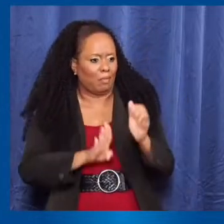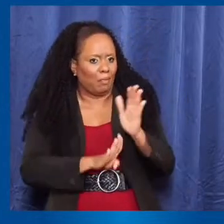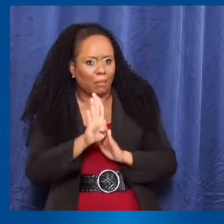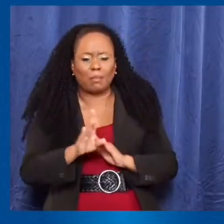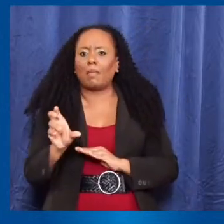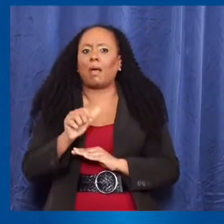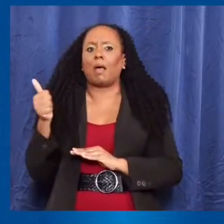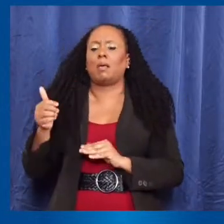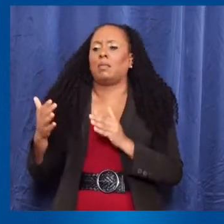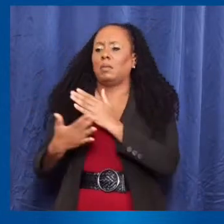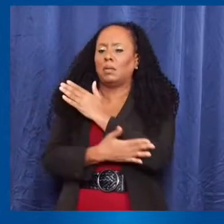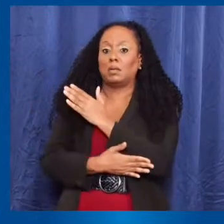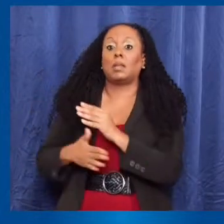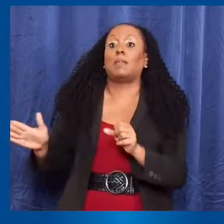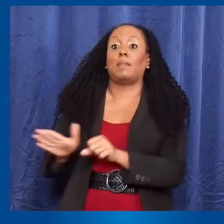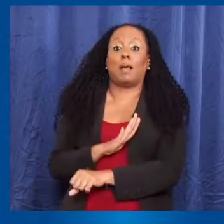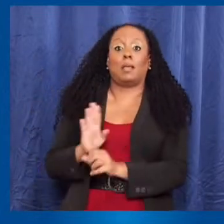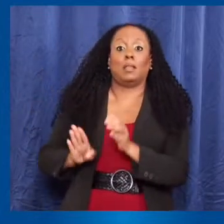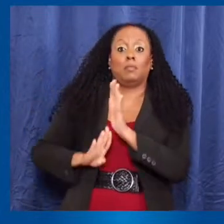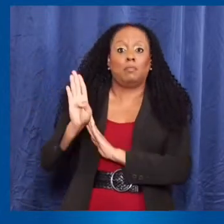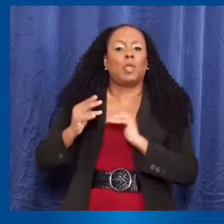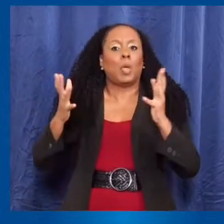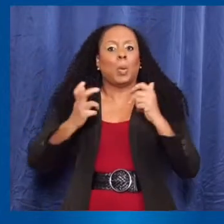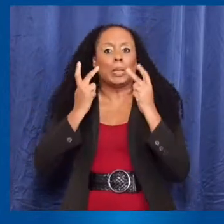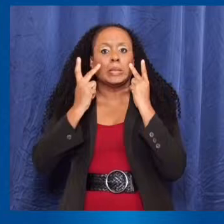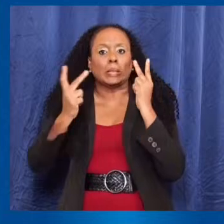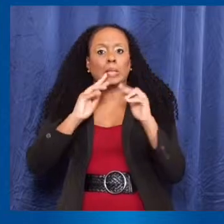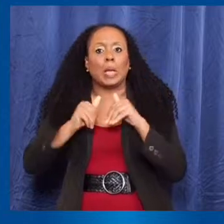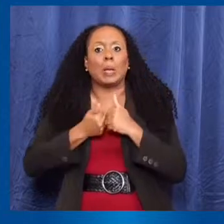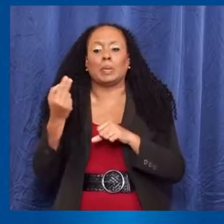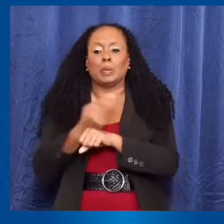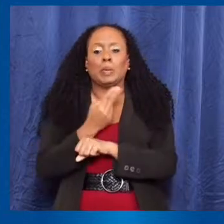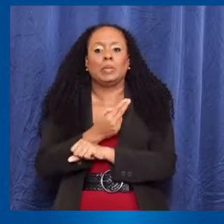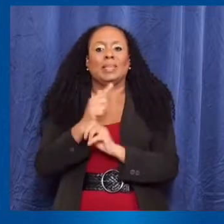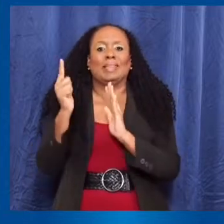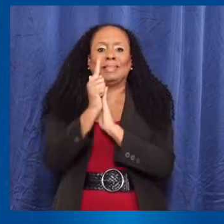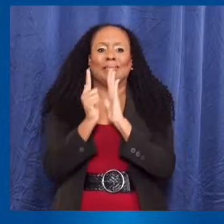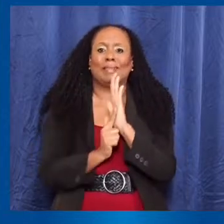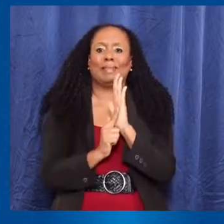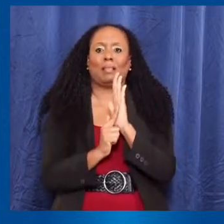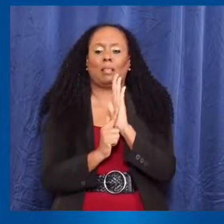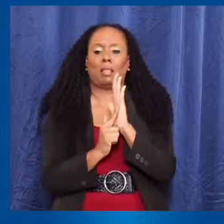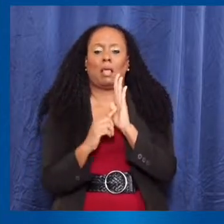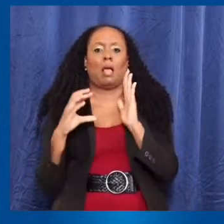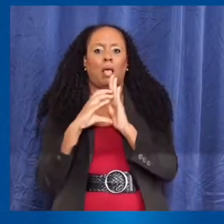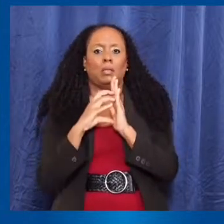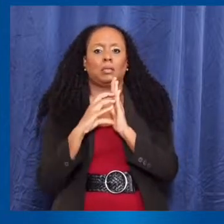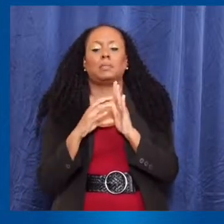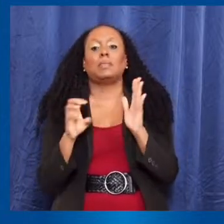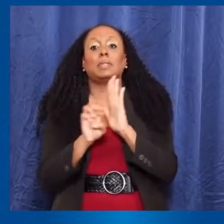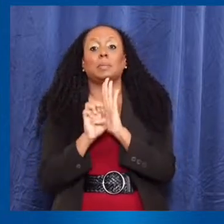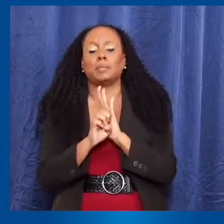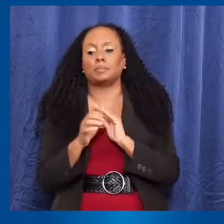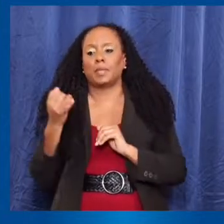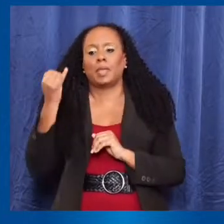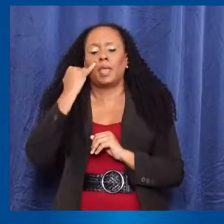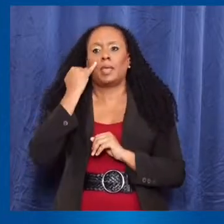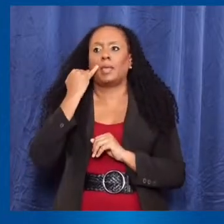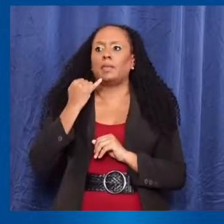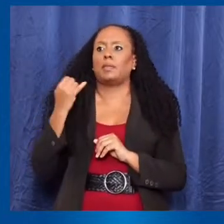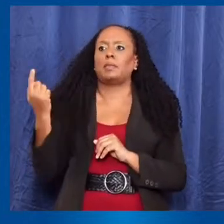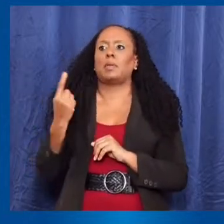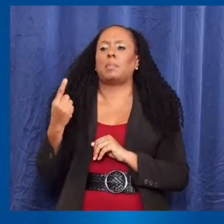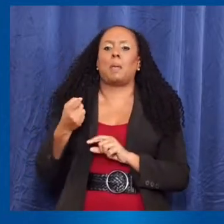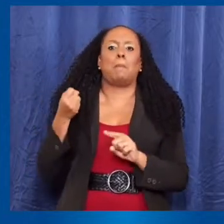how we can use legal clauses to be able to provide the space for us. If Barbados is hit tomorrow, we are the